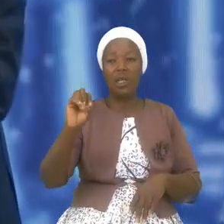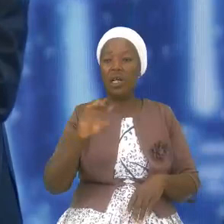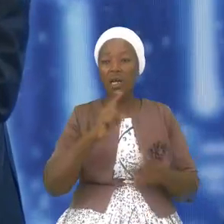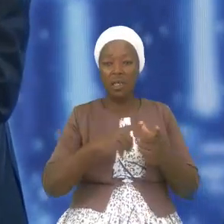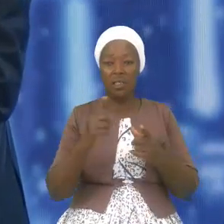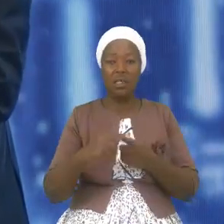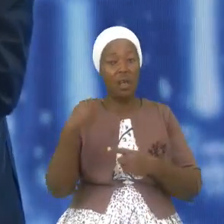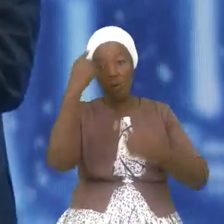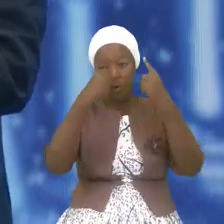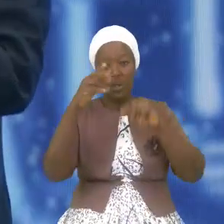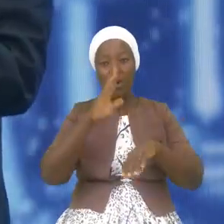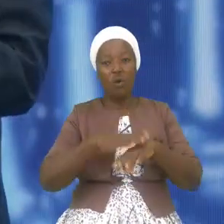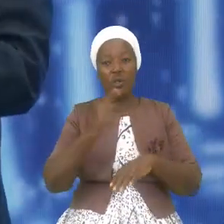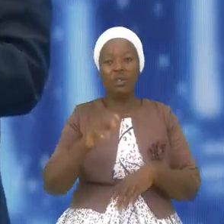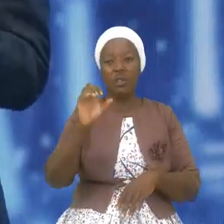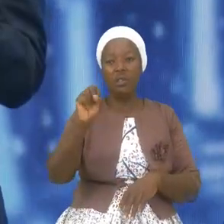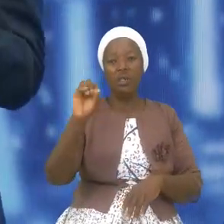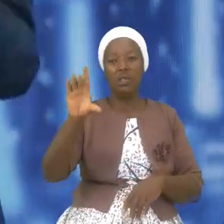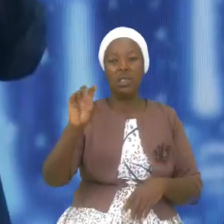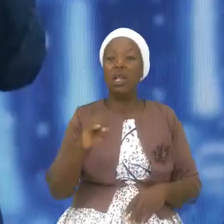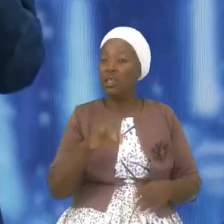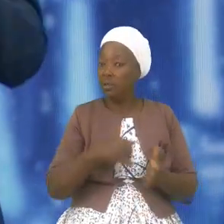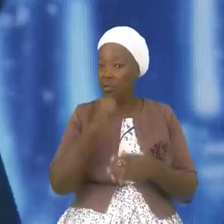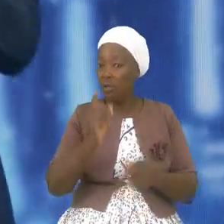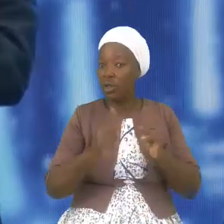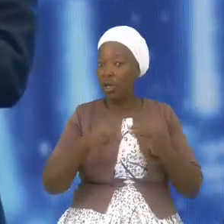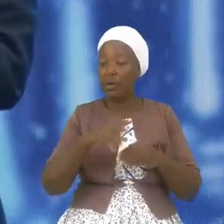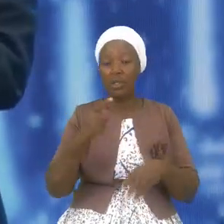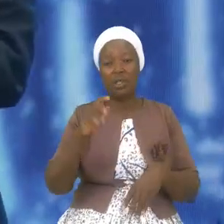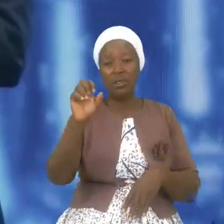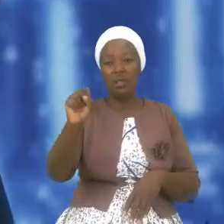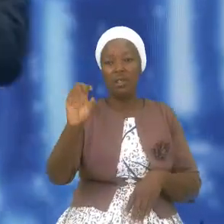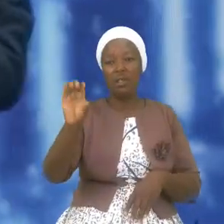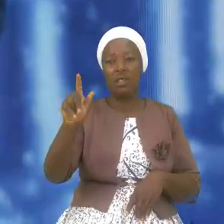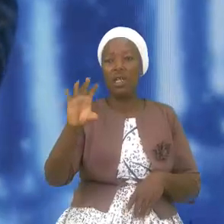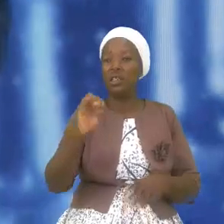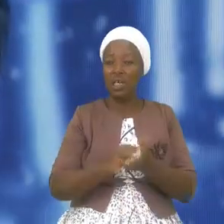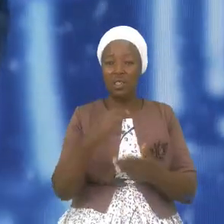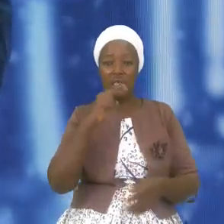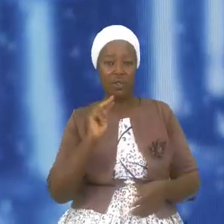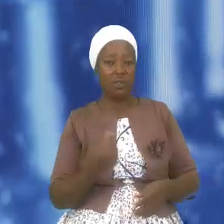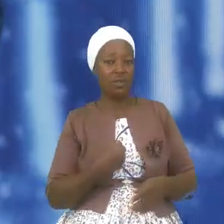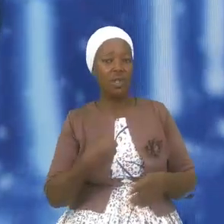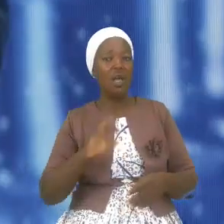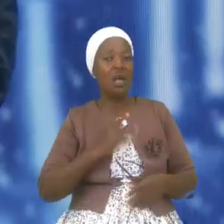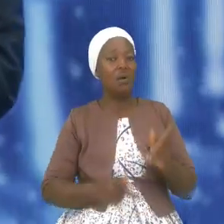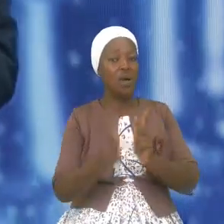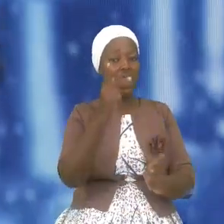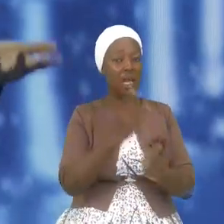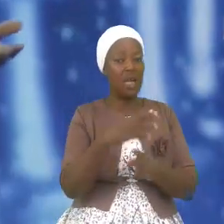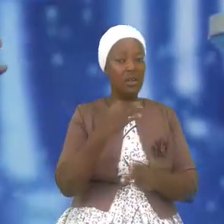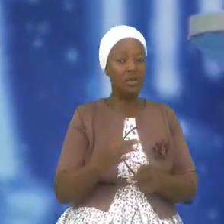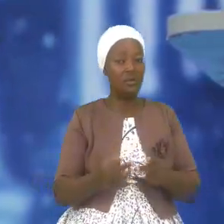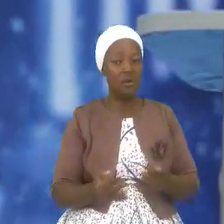that tells us our kind of weight. The water there, the matter there,